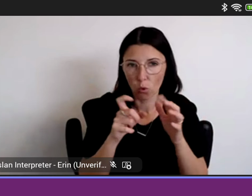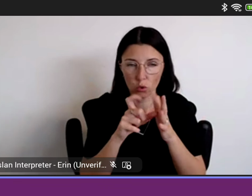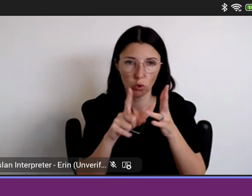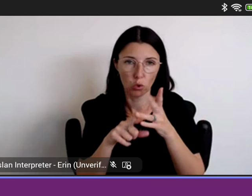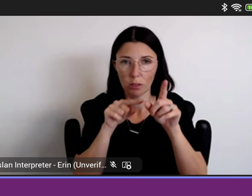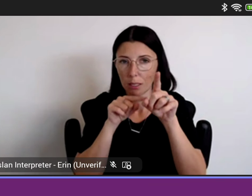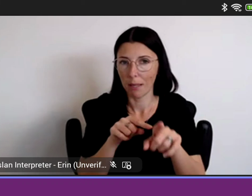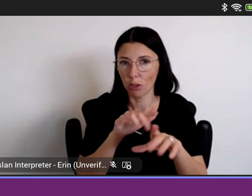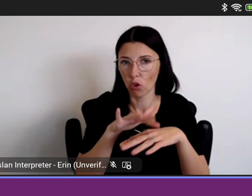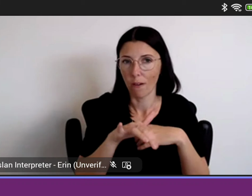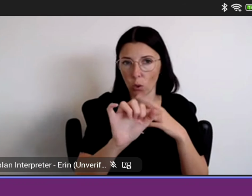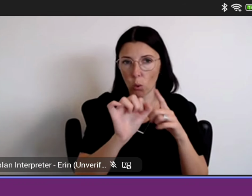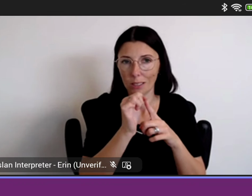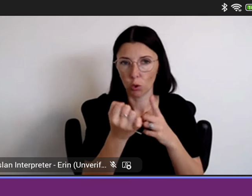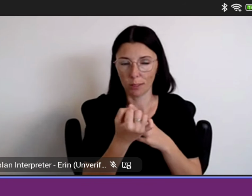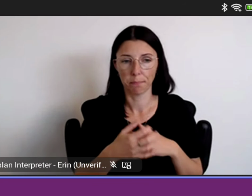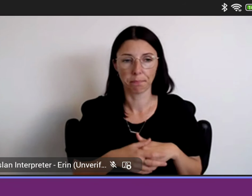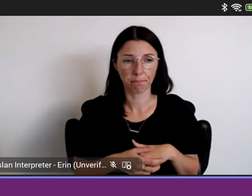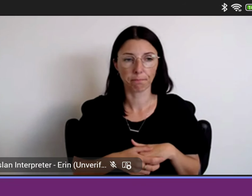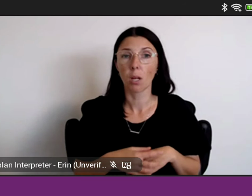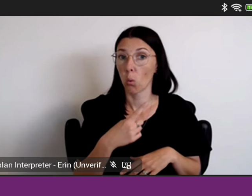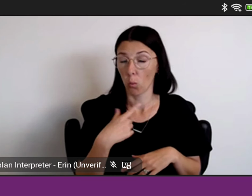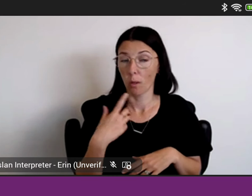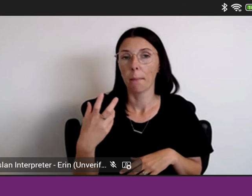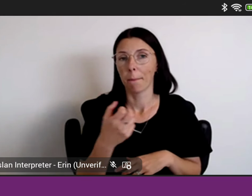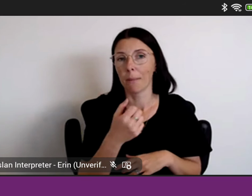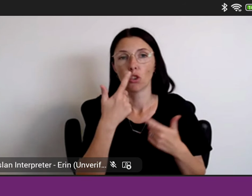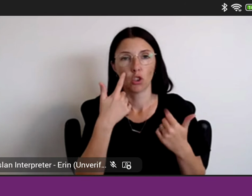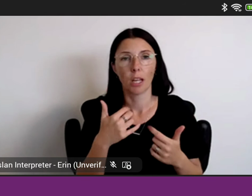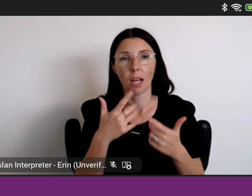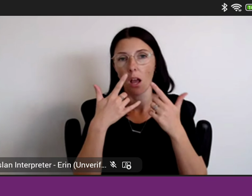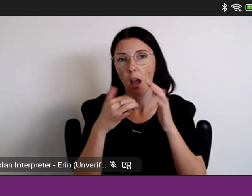We'll still need to check your identity before processing your application.